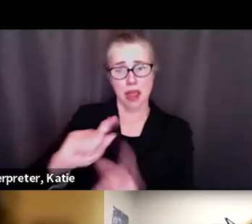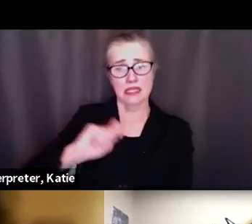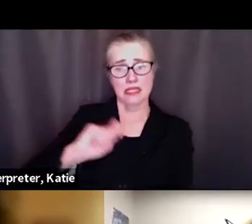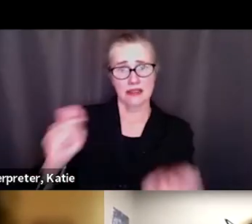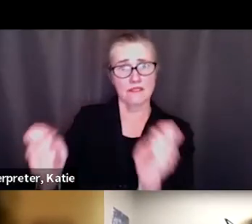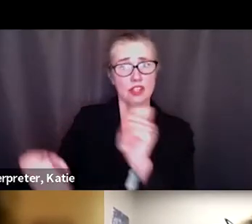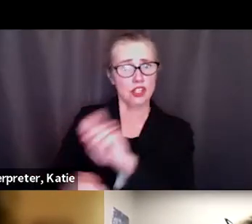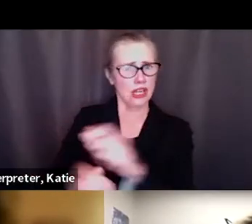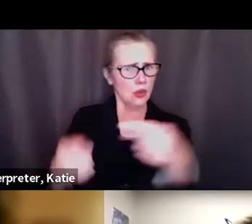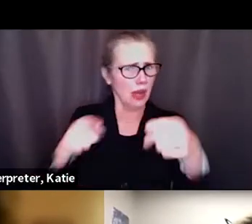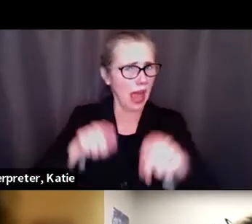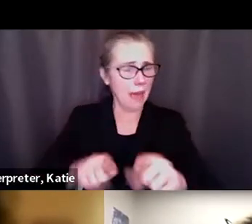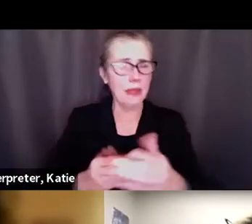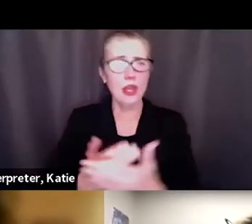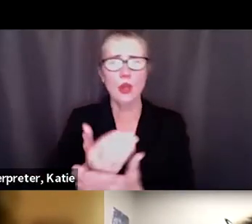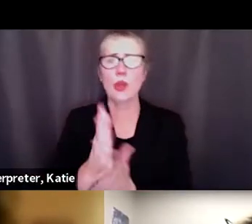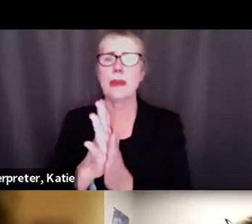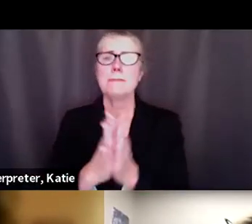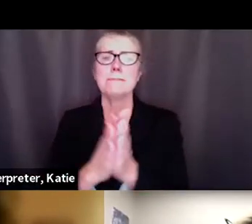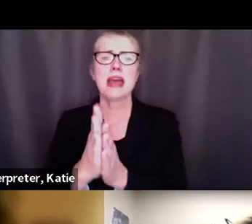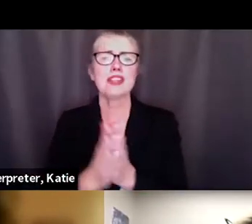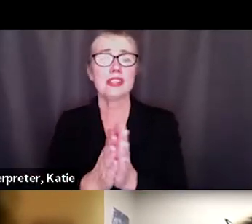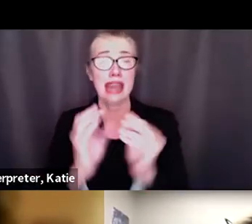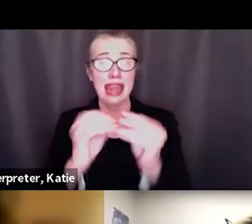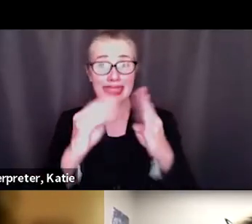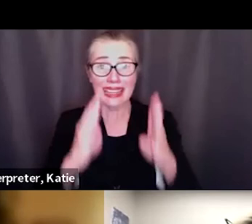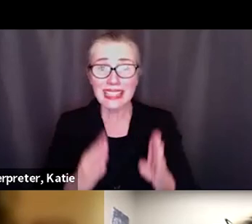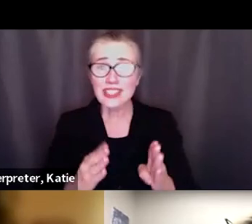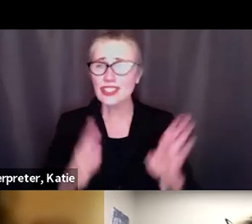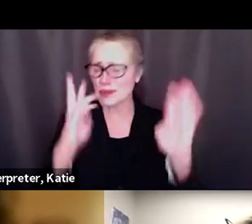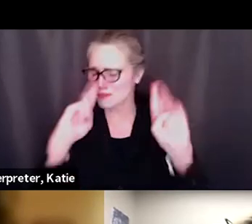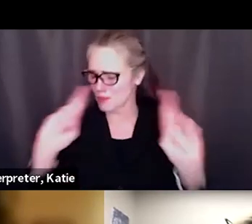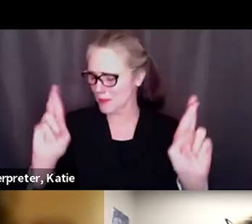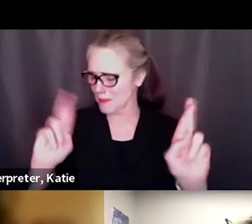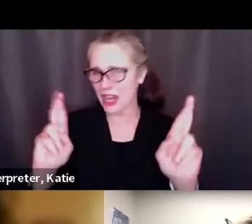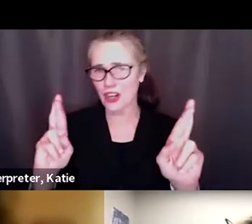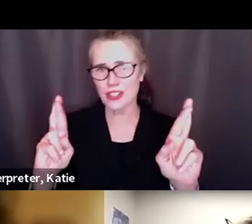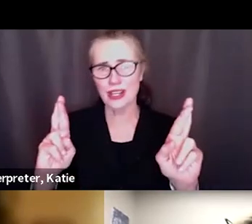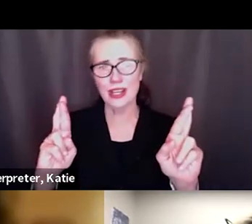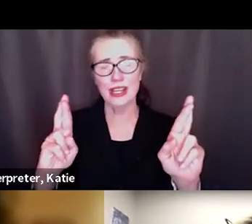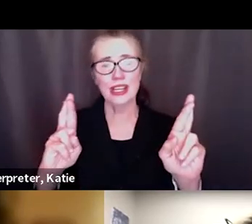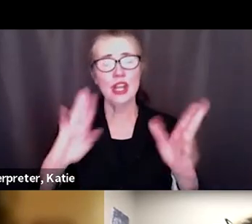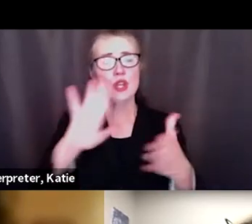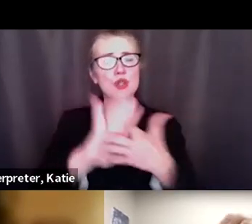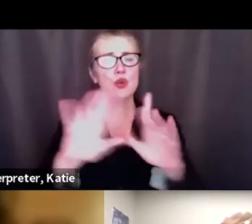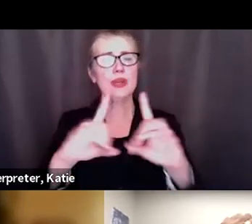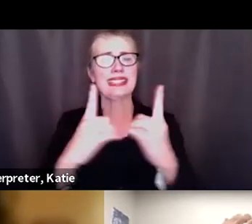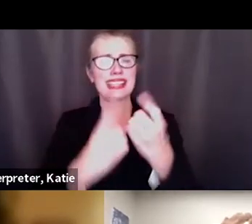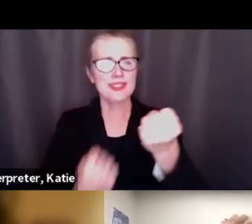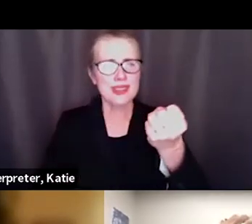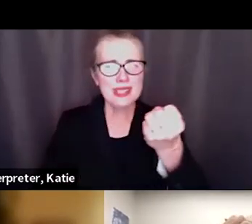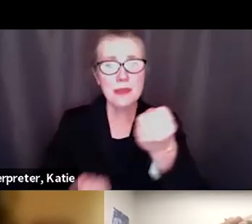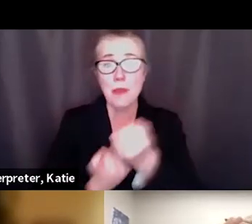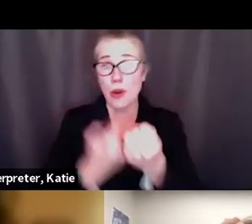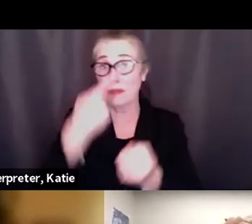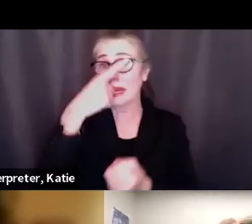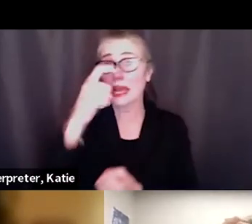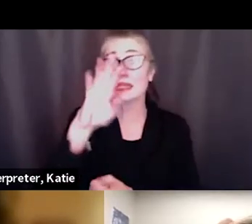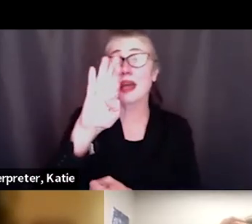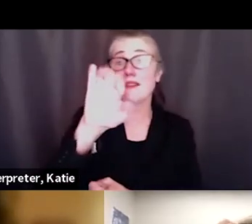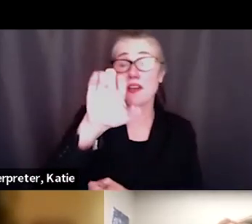project passionate and prepared leadership very strong support from the school district thanks to the bond which is incredible